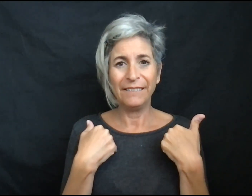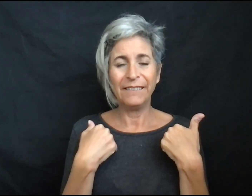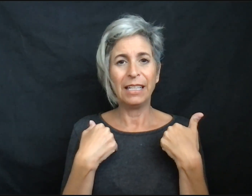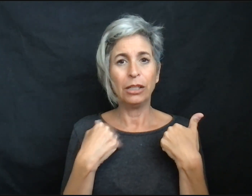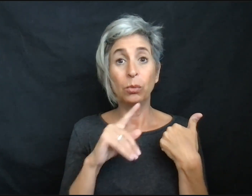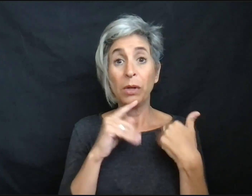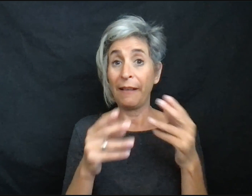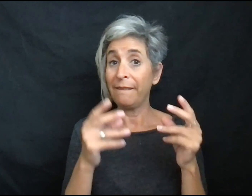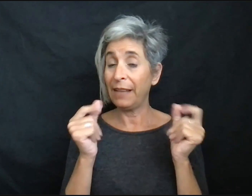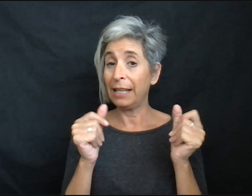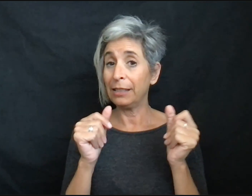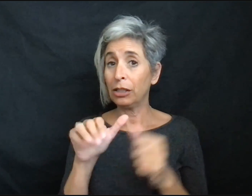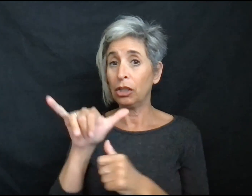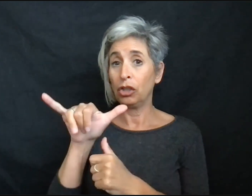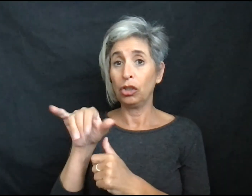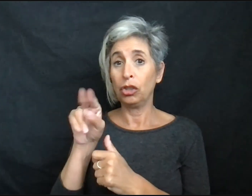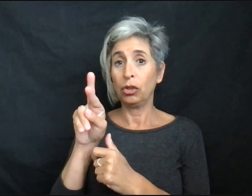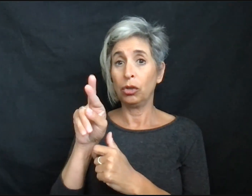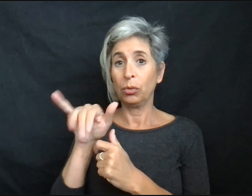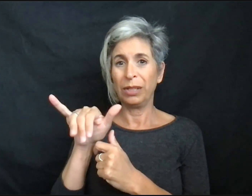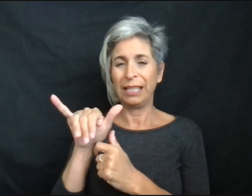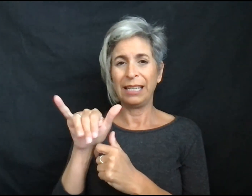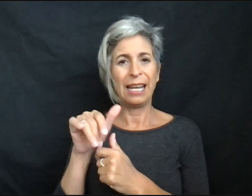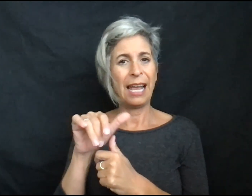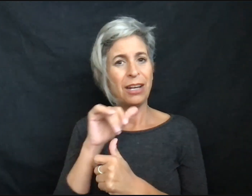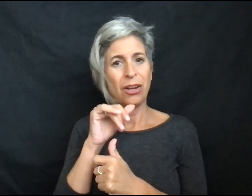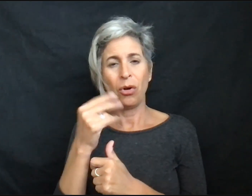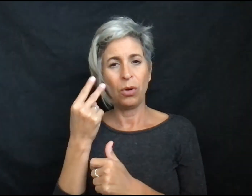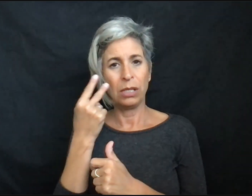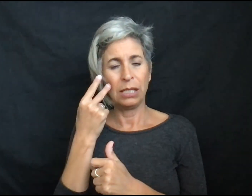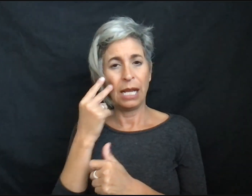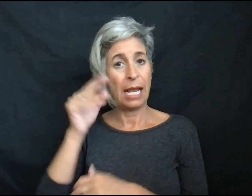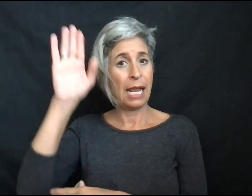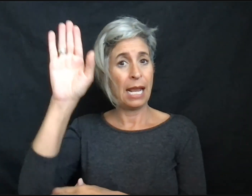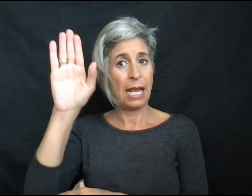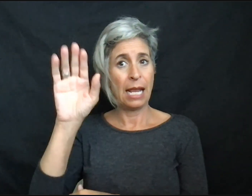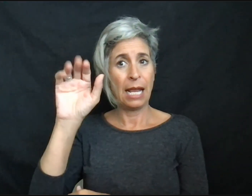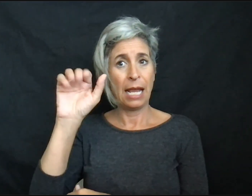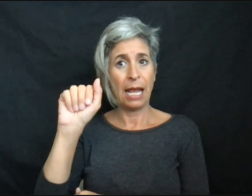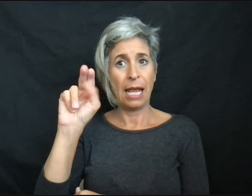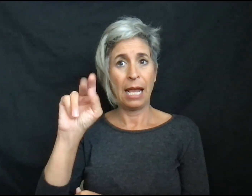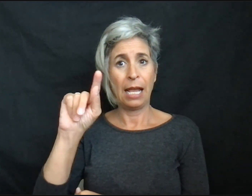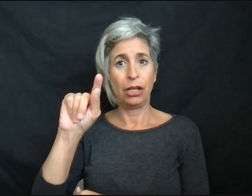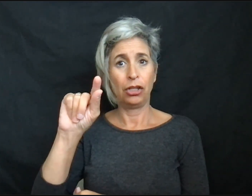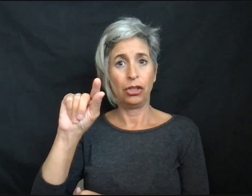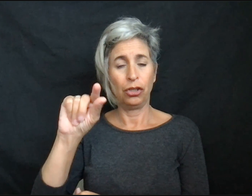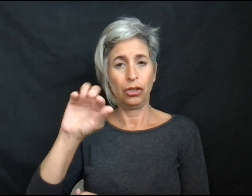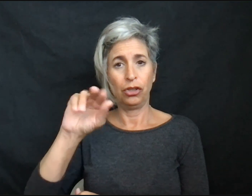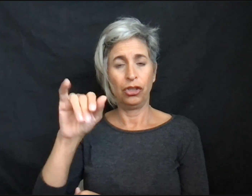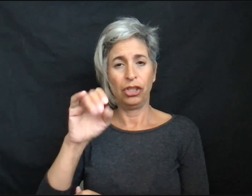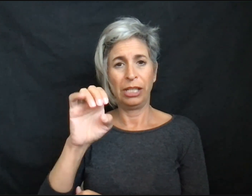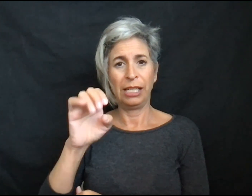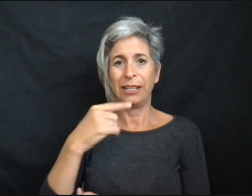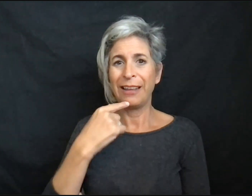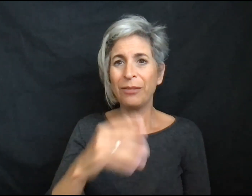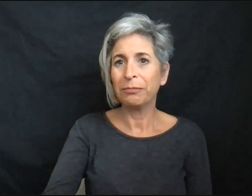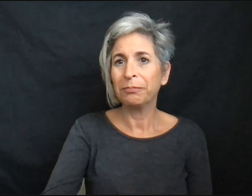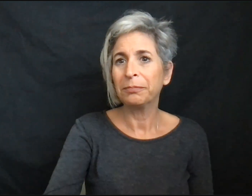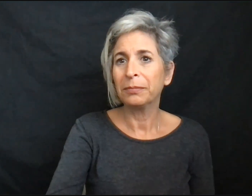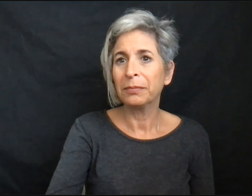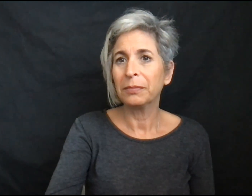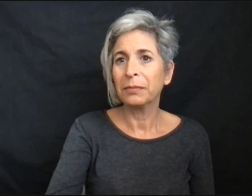Really quickly, Yuri, I do see, this is John McNally, I do see a hand raised by Angie Greason. I will go ahead and unmute if you'd like to ask